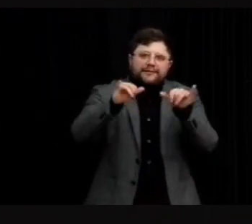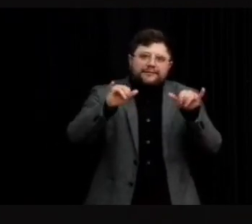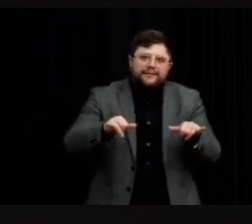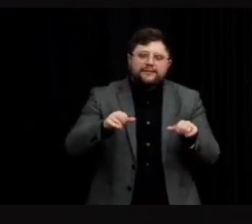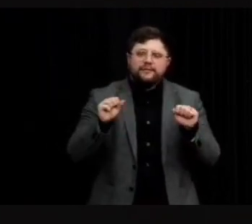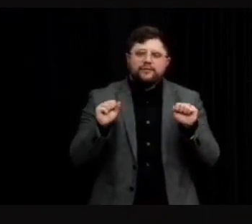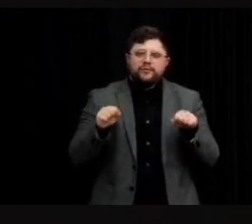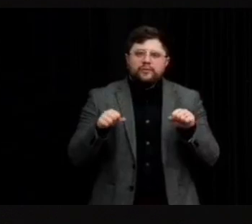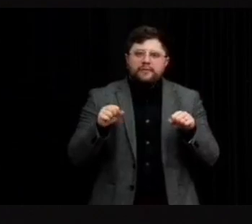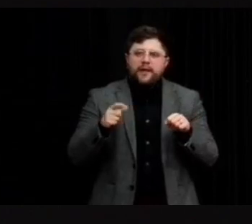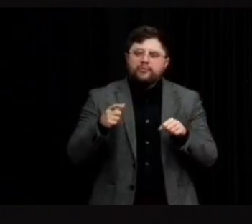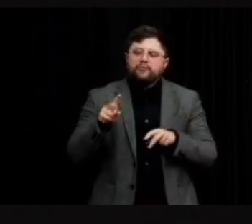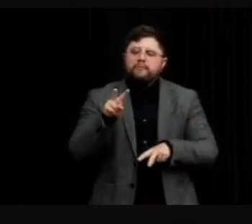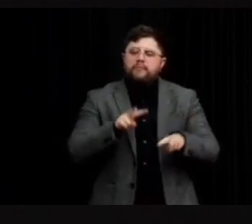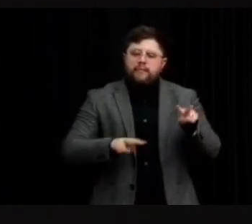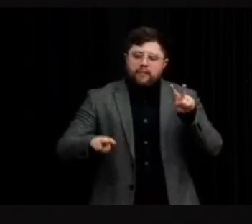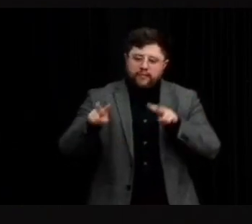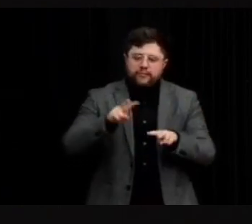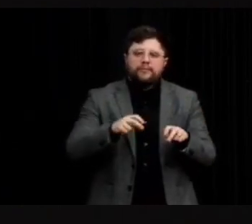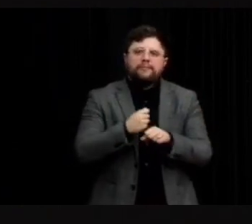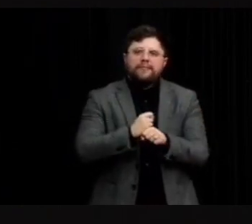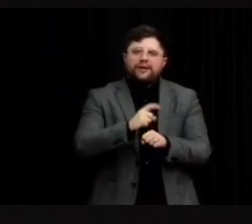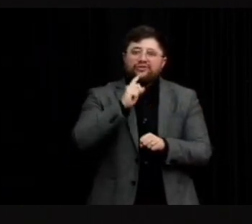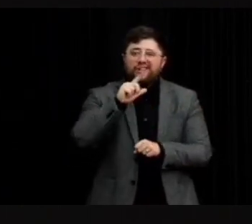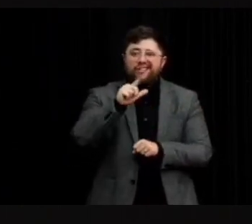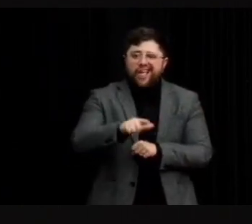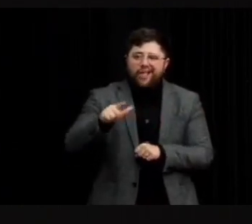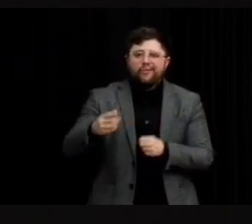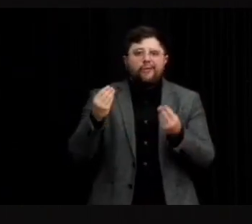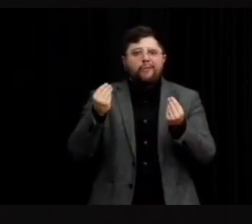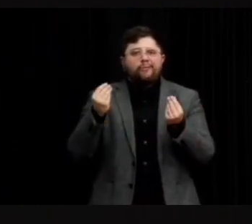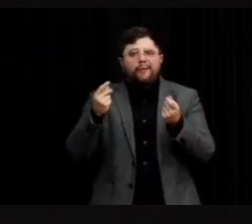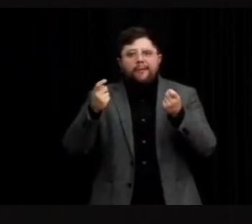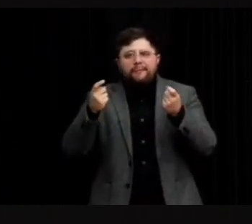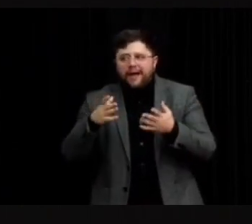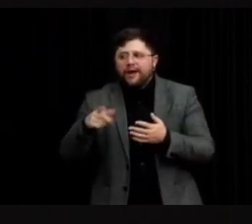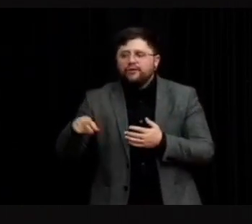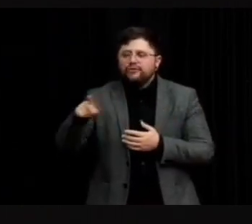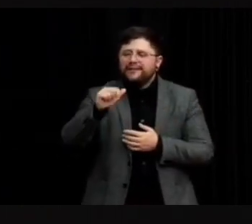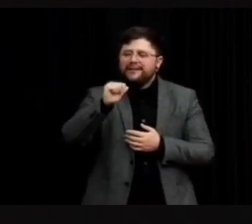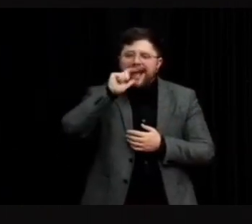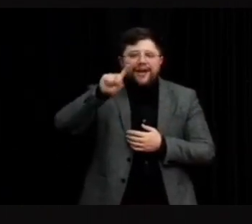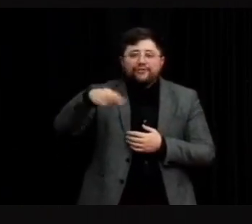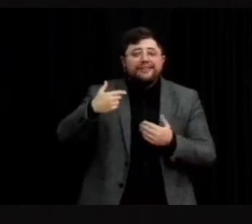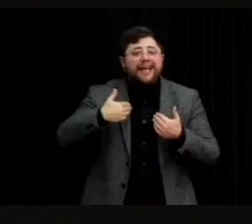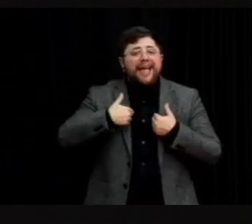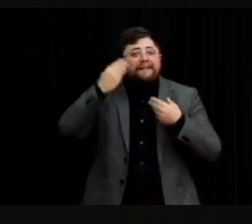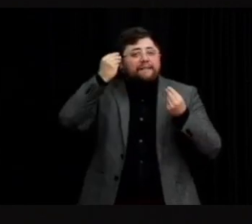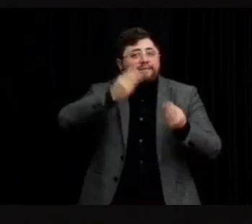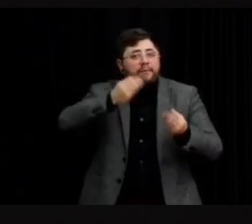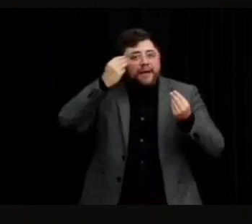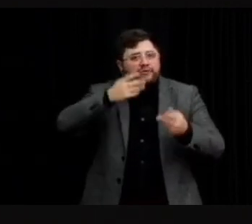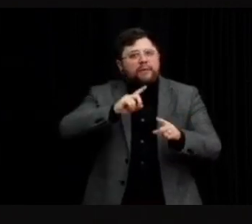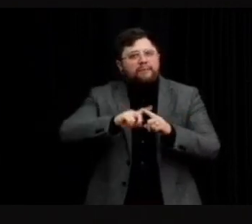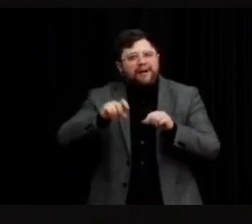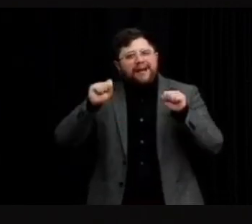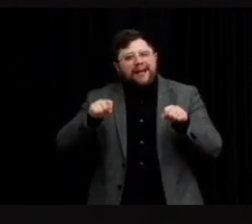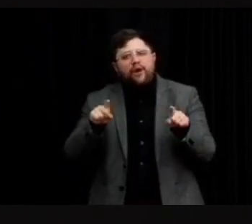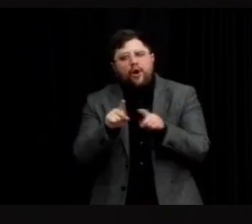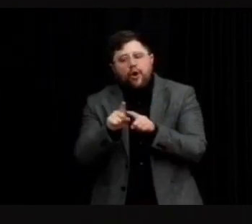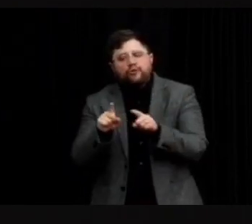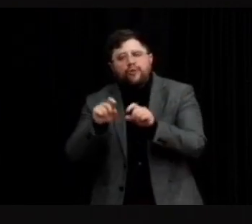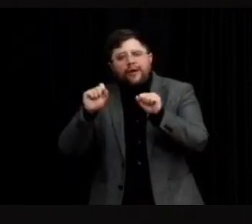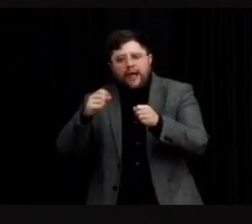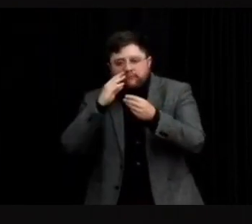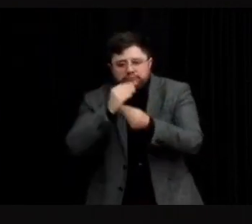to be able to monitor and make sure that landlords and property managers not only have the information that they need, but can orient